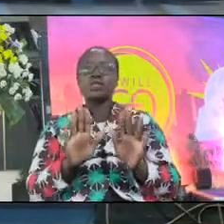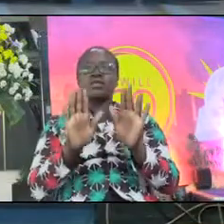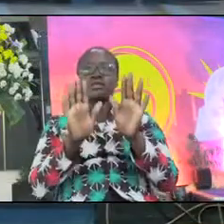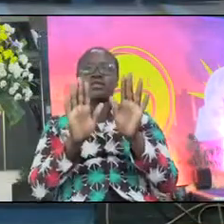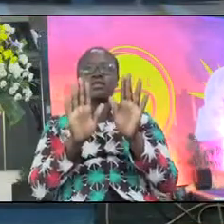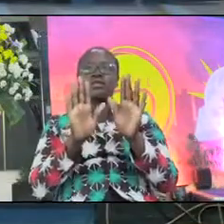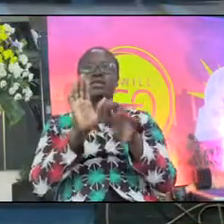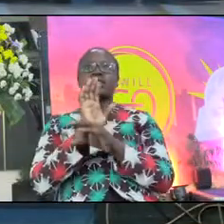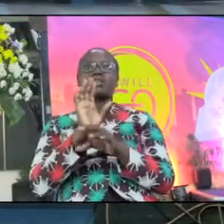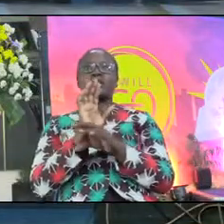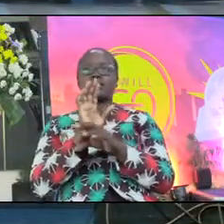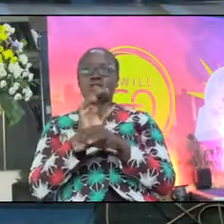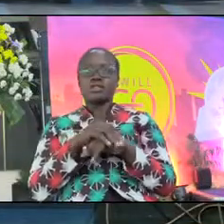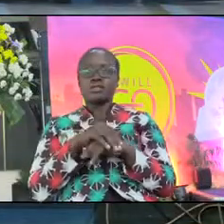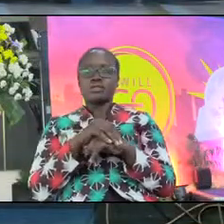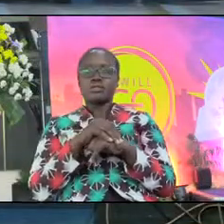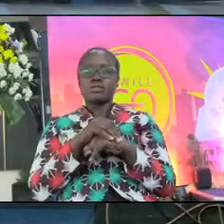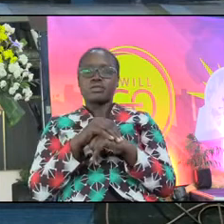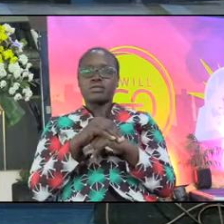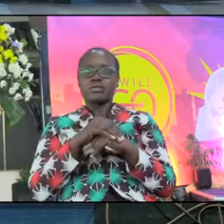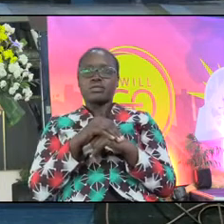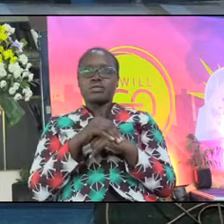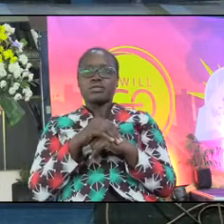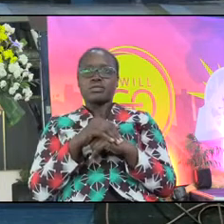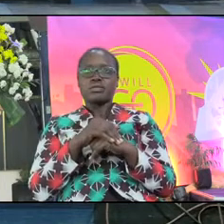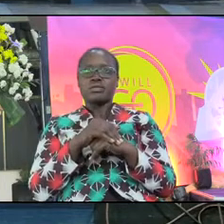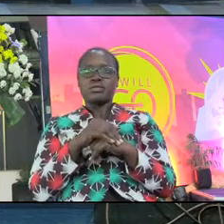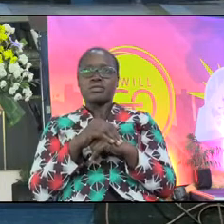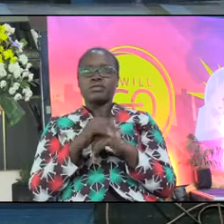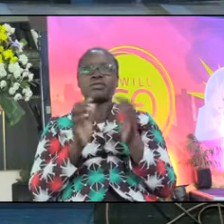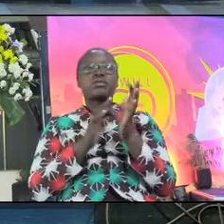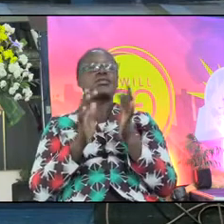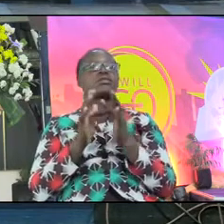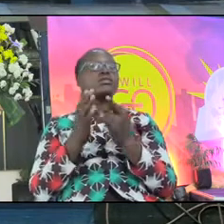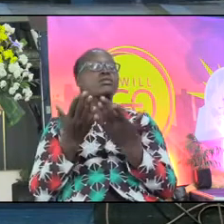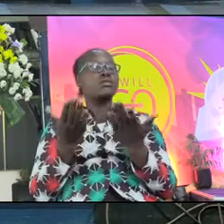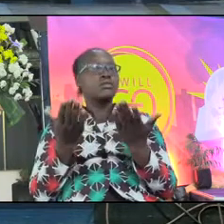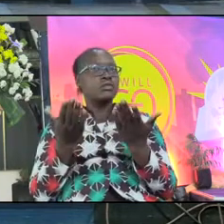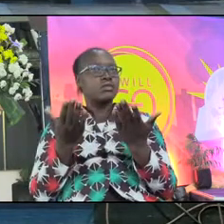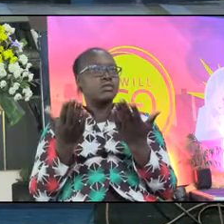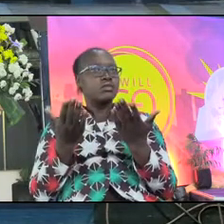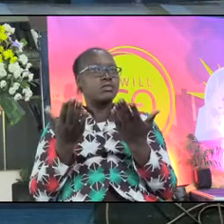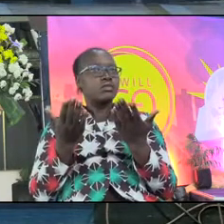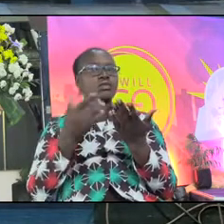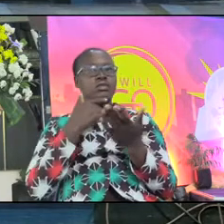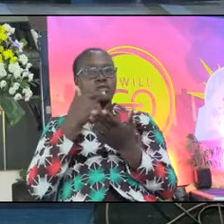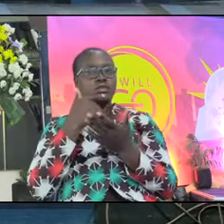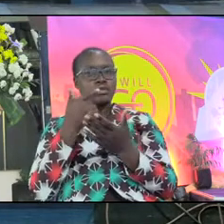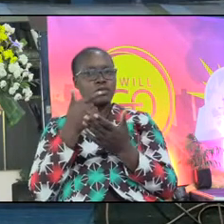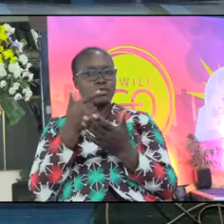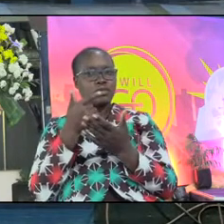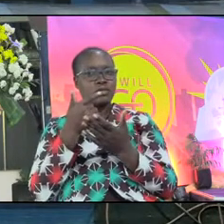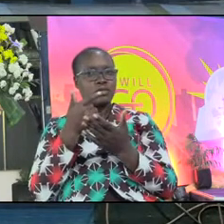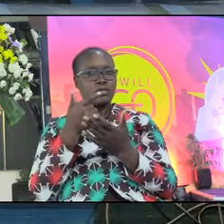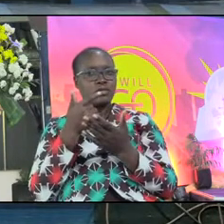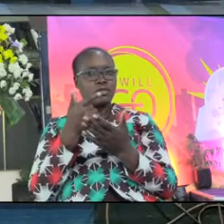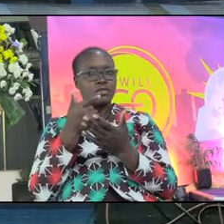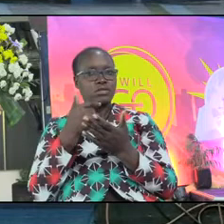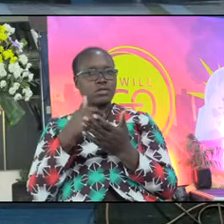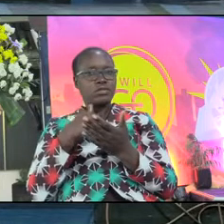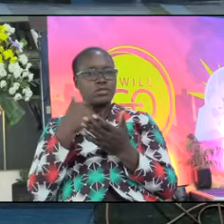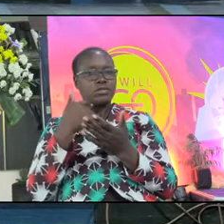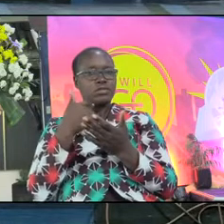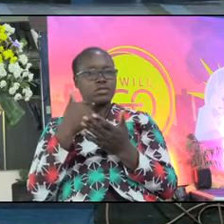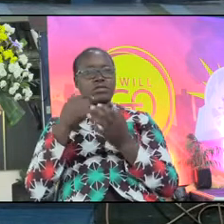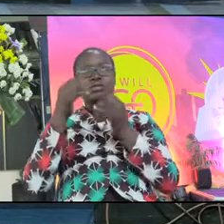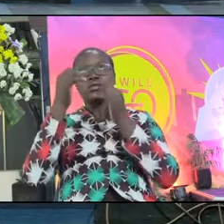leave the church. The Bible I believe in says, my